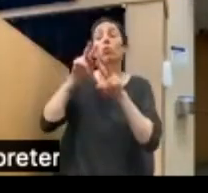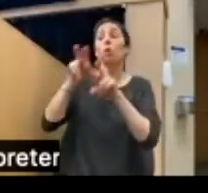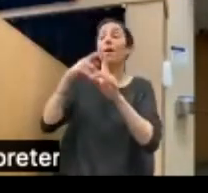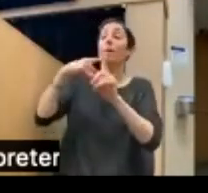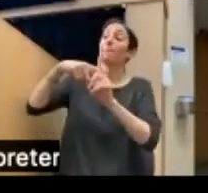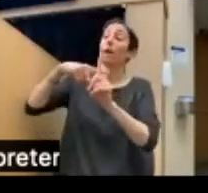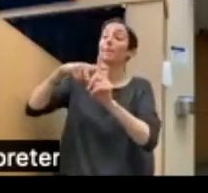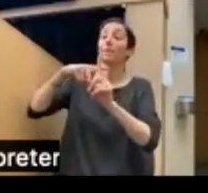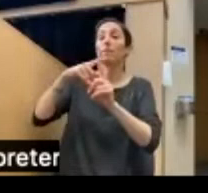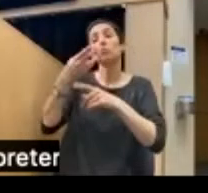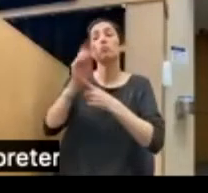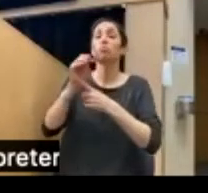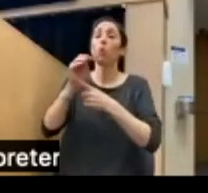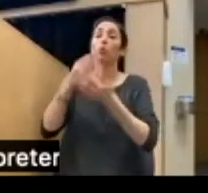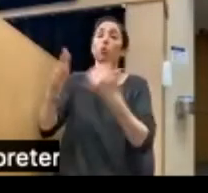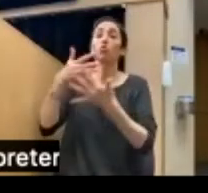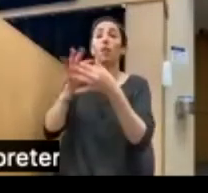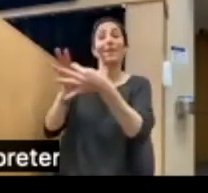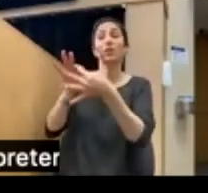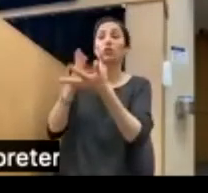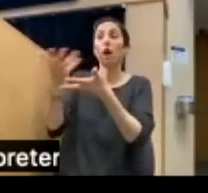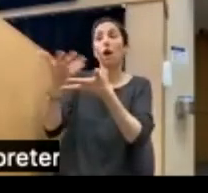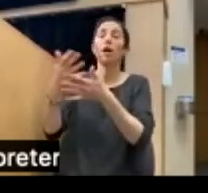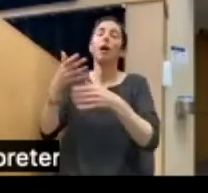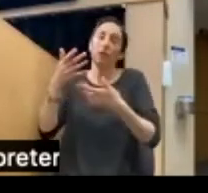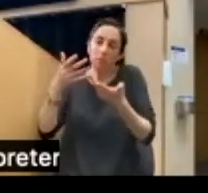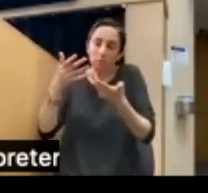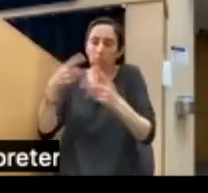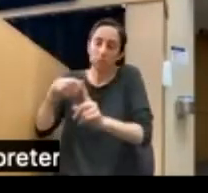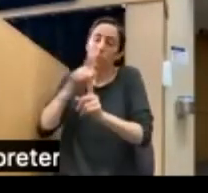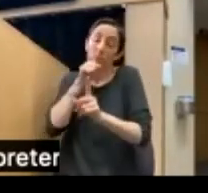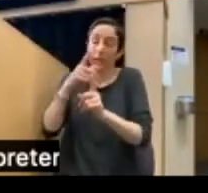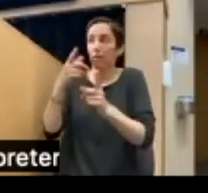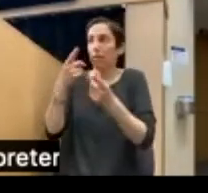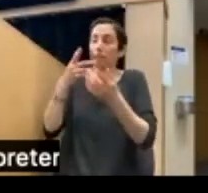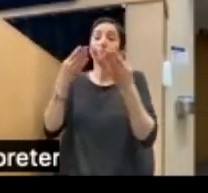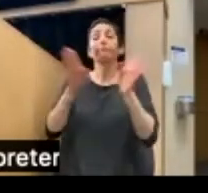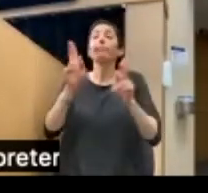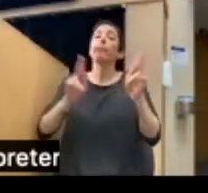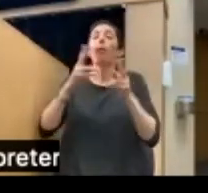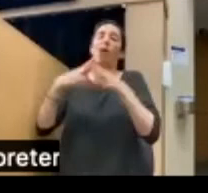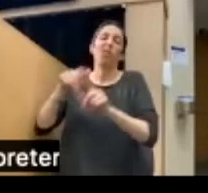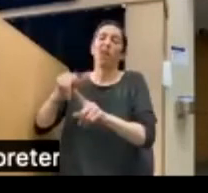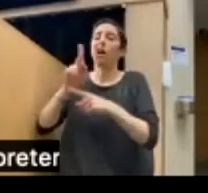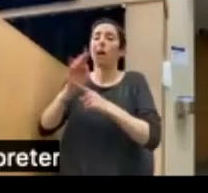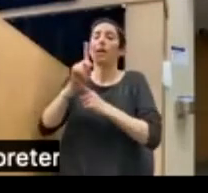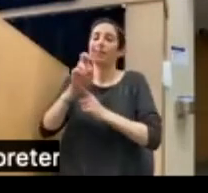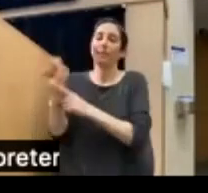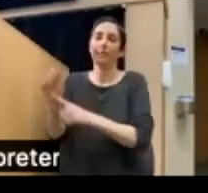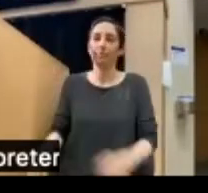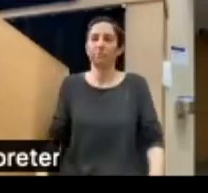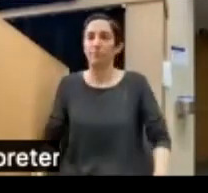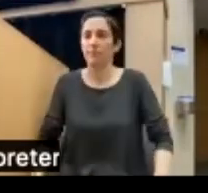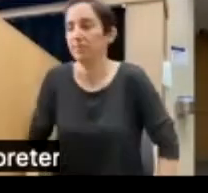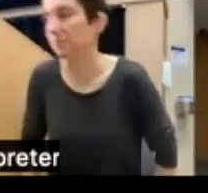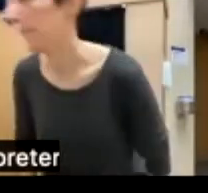positive pro-social connection, it's what everybody else calls kindness in all the different areas of our lives. So we're actually